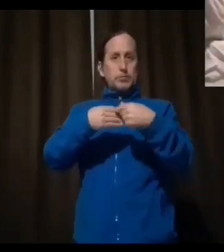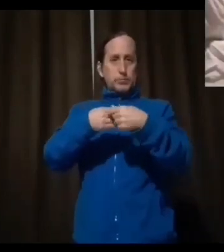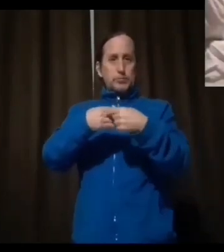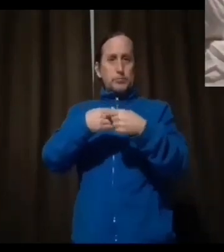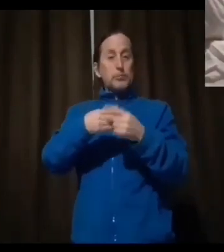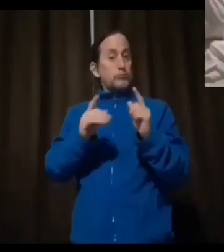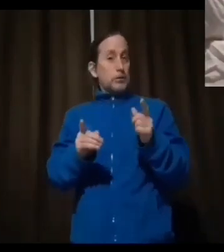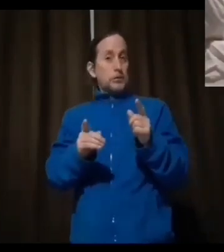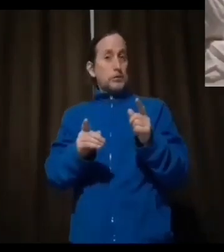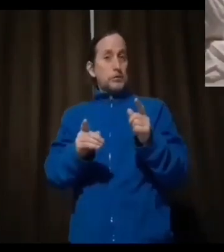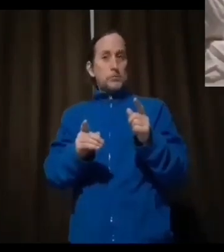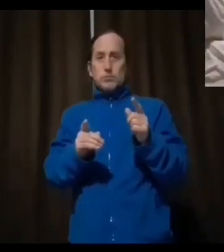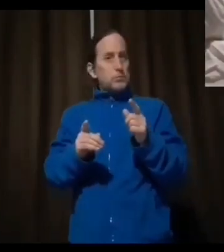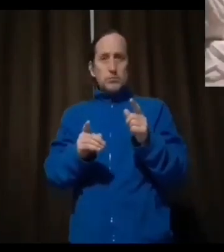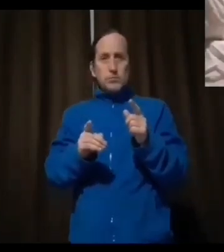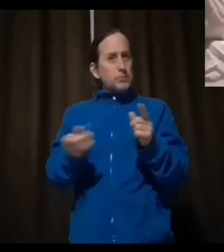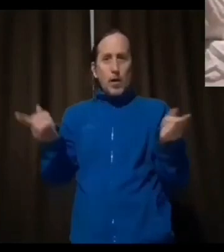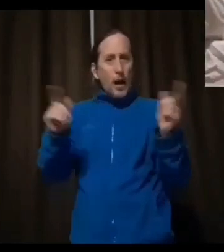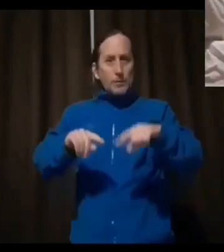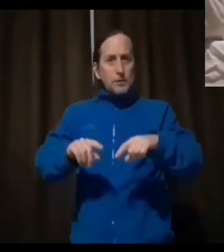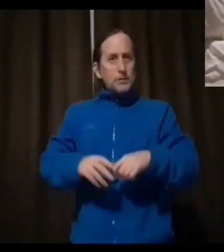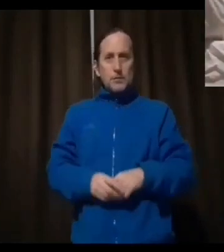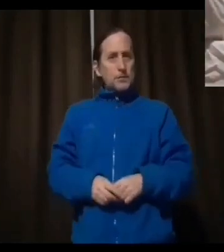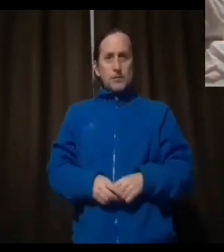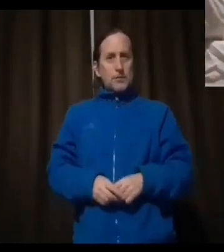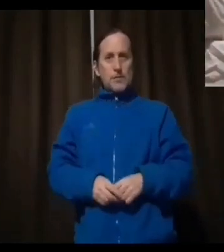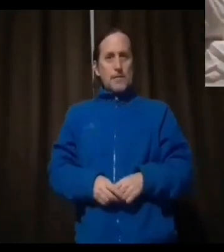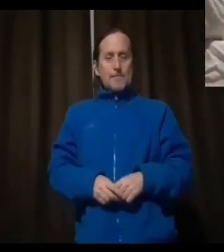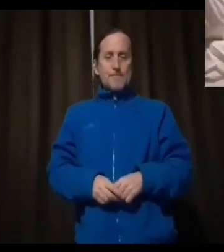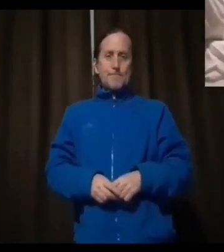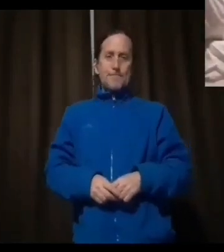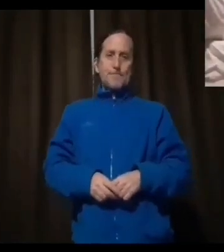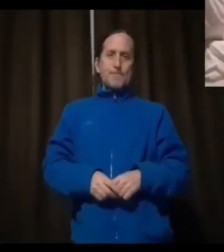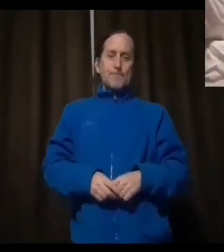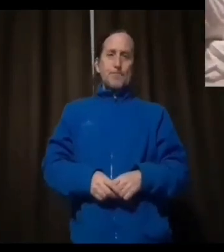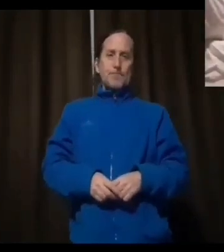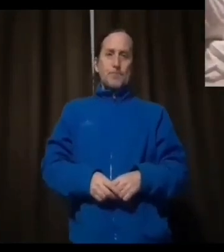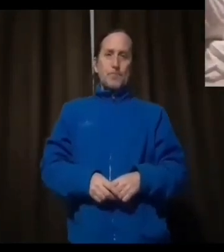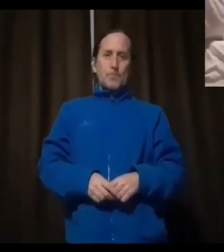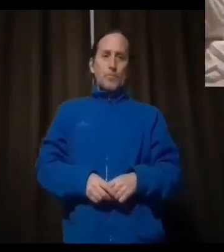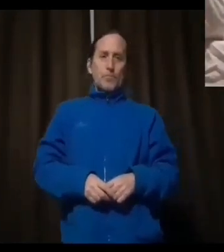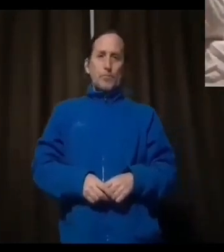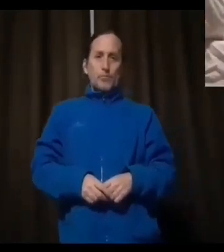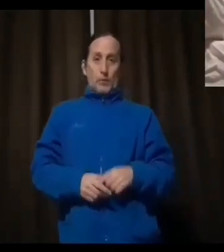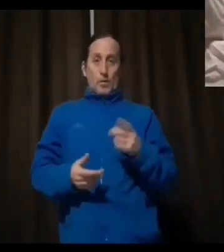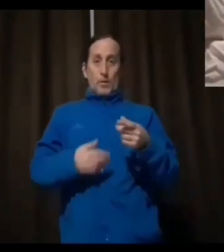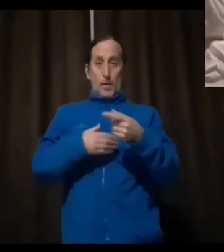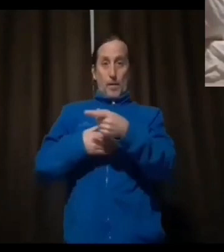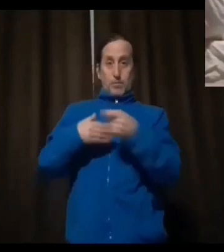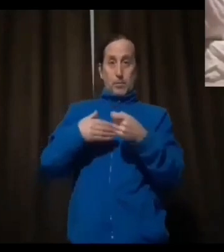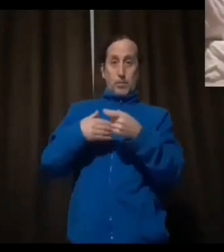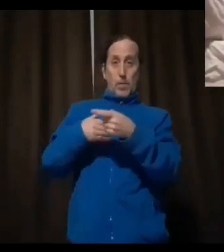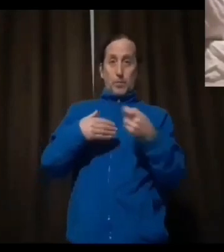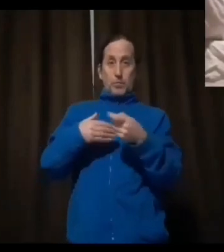Okay? So, here we go. Firing a particle, front screen. Went through, didn't